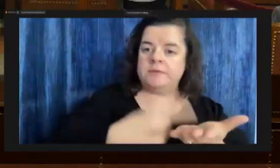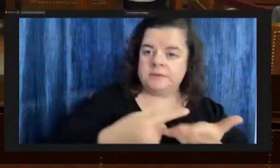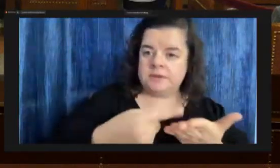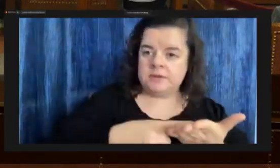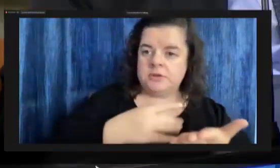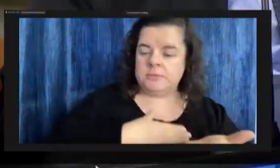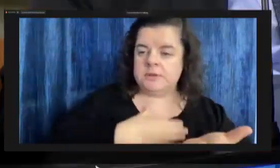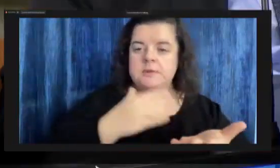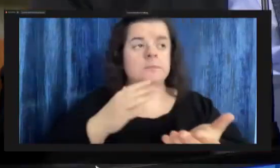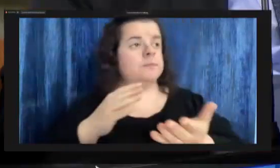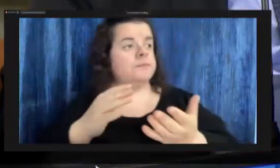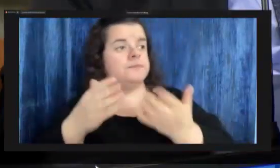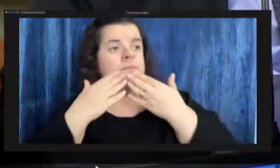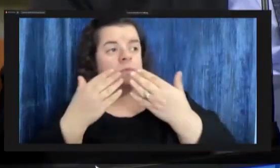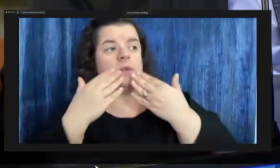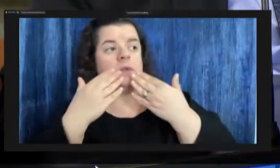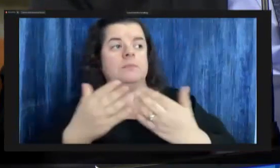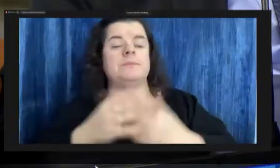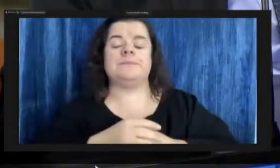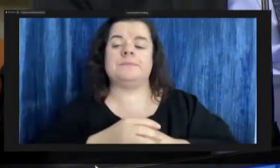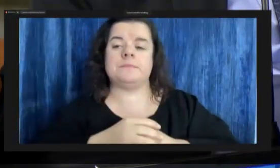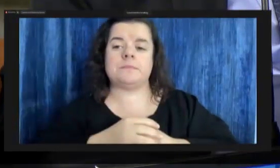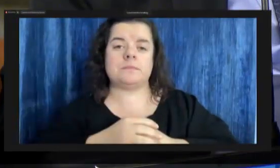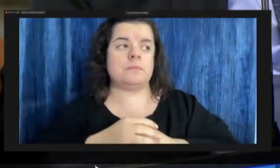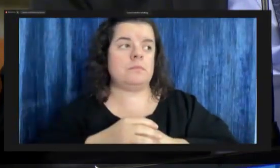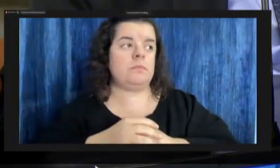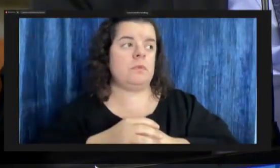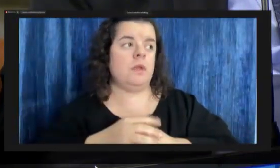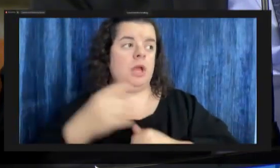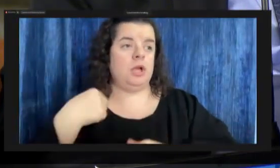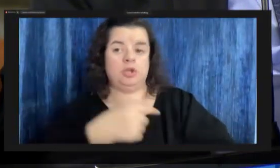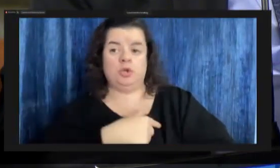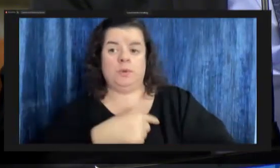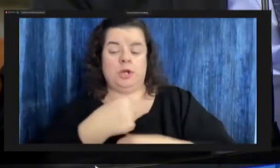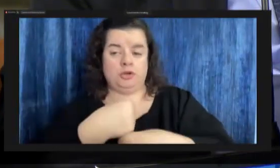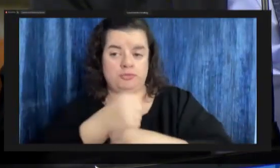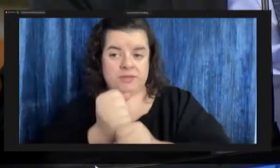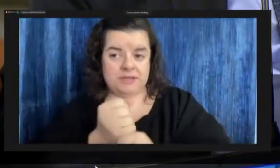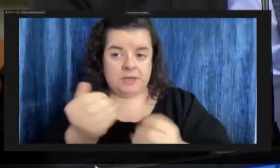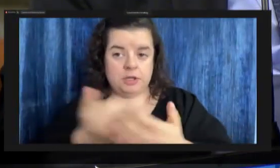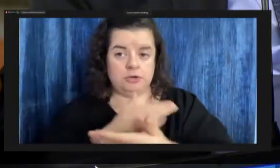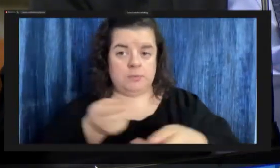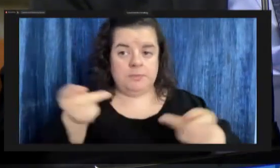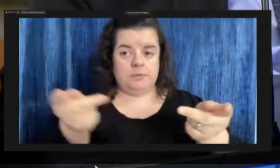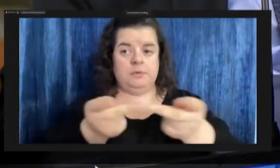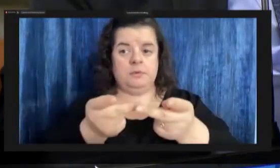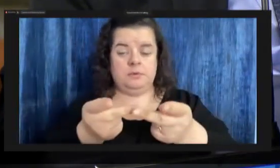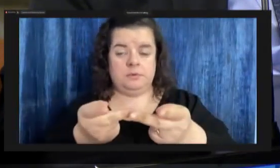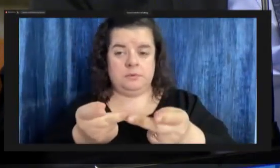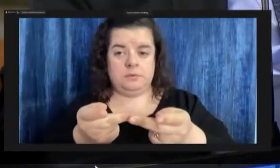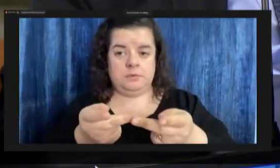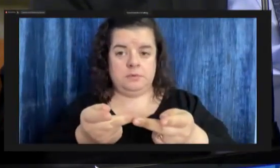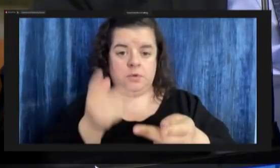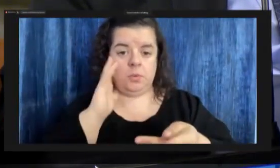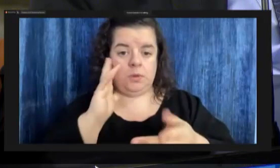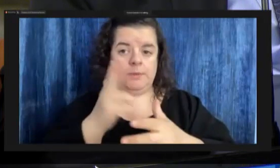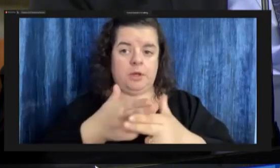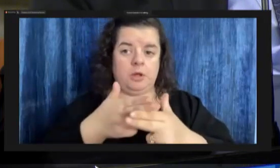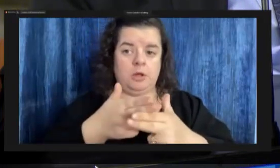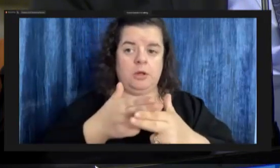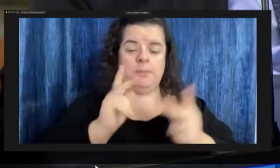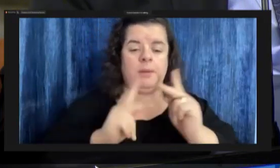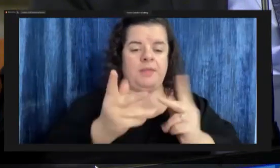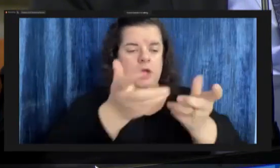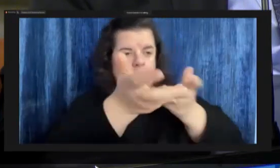Councilman? Yeah, thank you. Are we creating a position that will be known as public